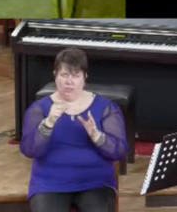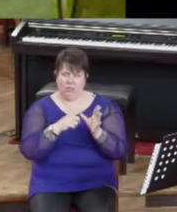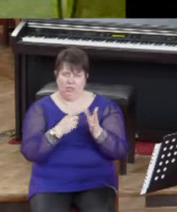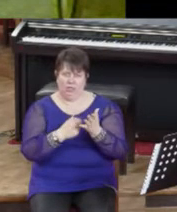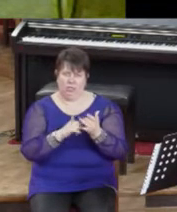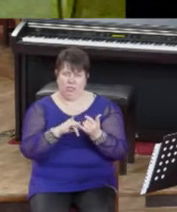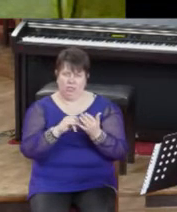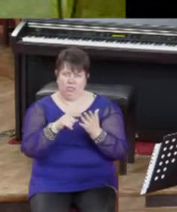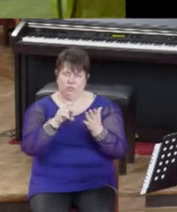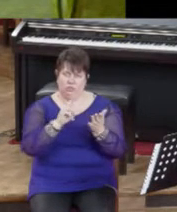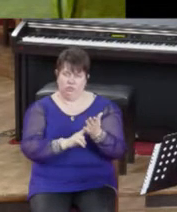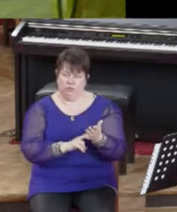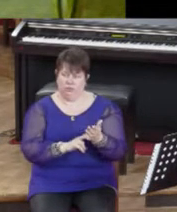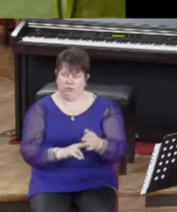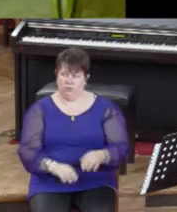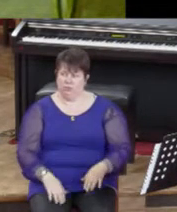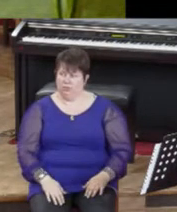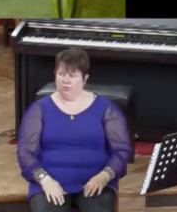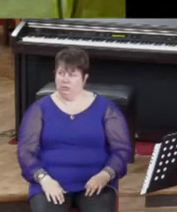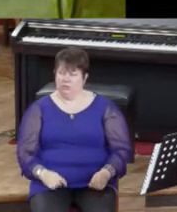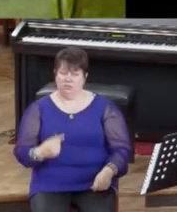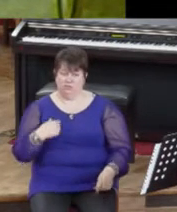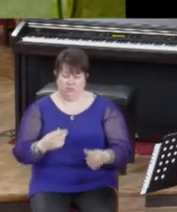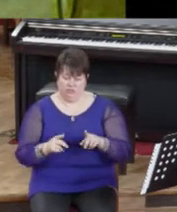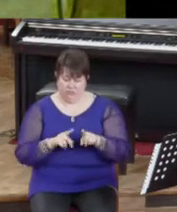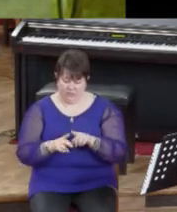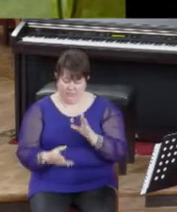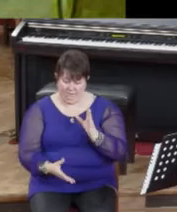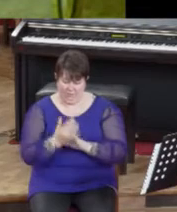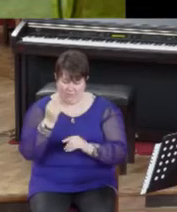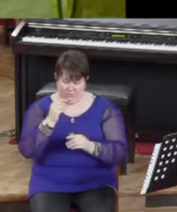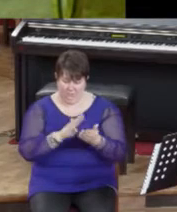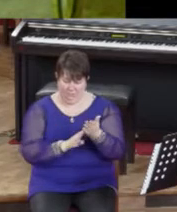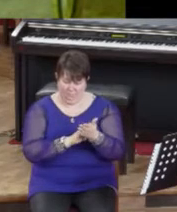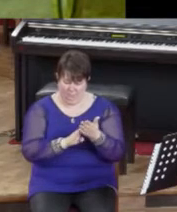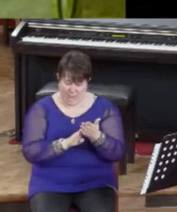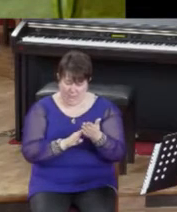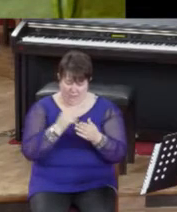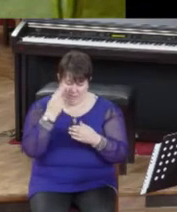They looked like butter wouldn't melt in their mouths, but I was trying to find out what their names meant.